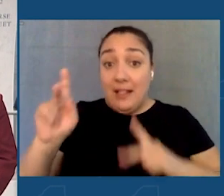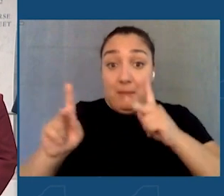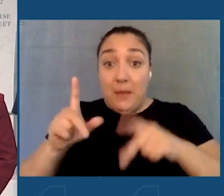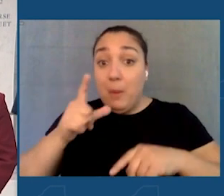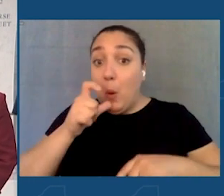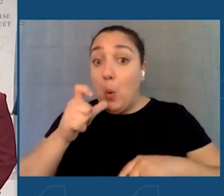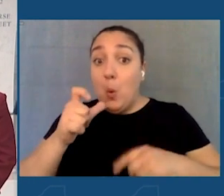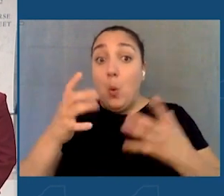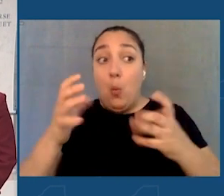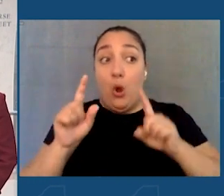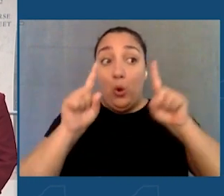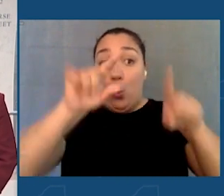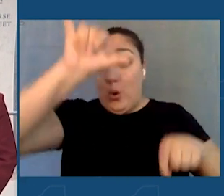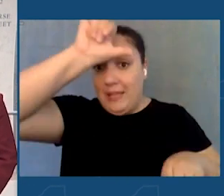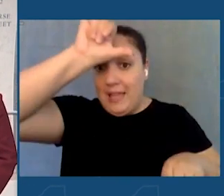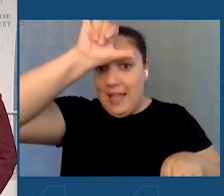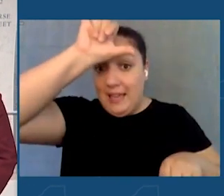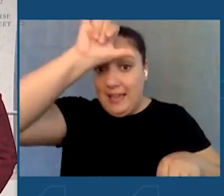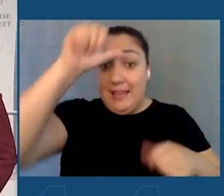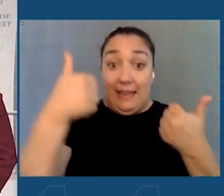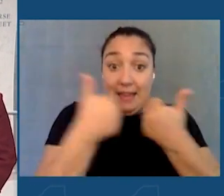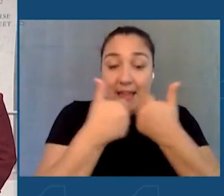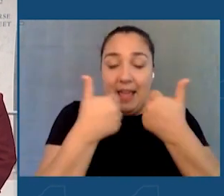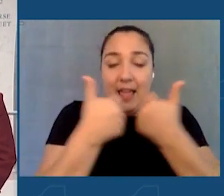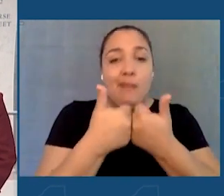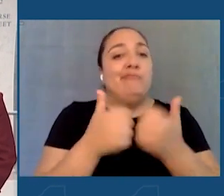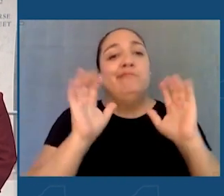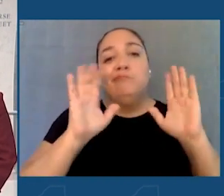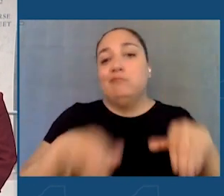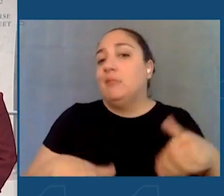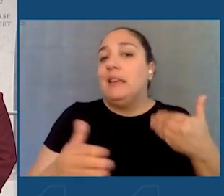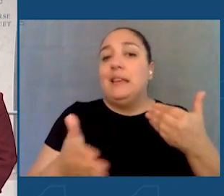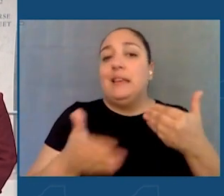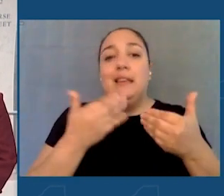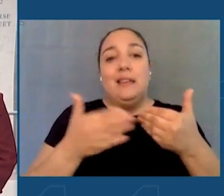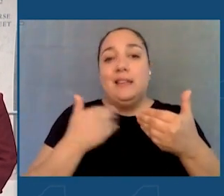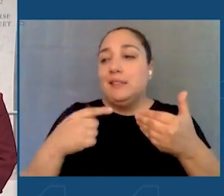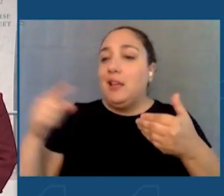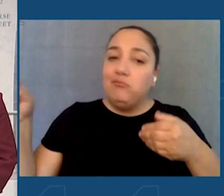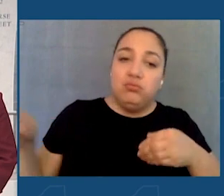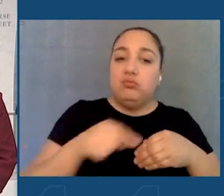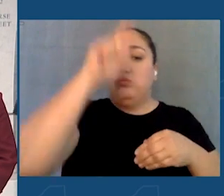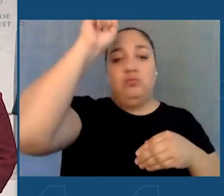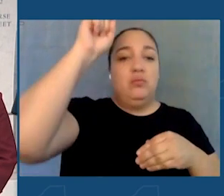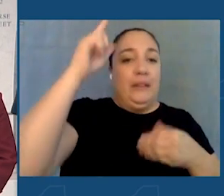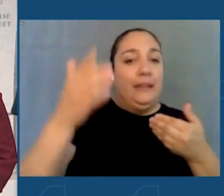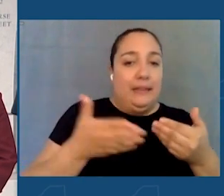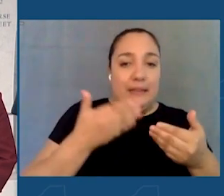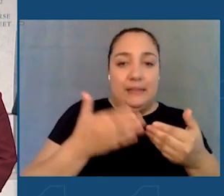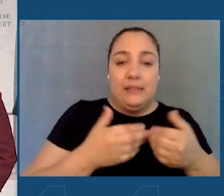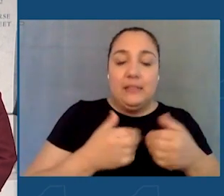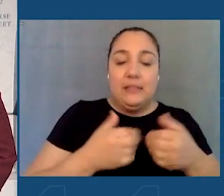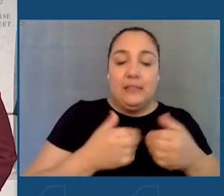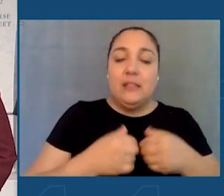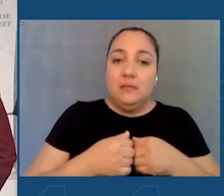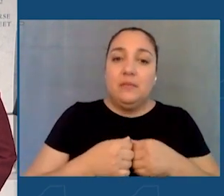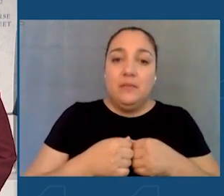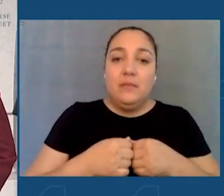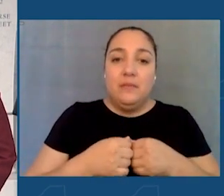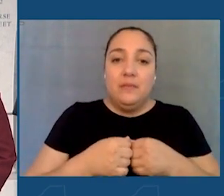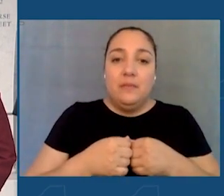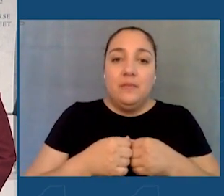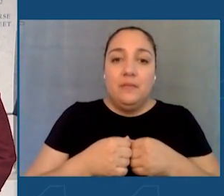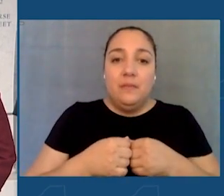and the list goes on. Plenty of opportunities for regional connectivity, a very, very exciting development for the region. And we all know